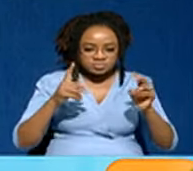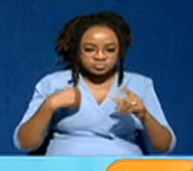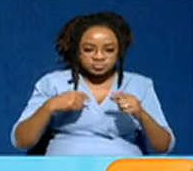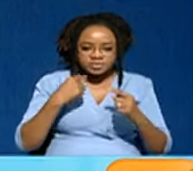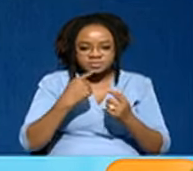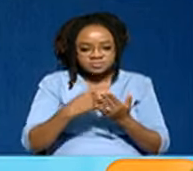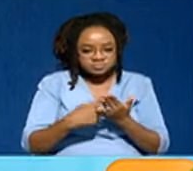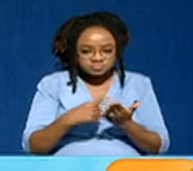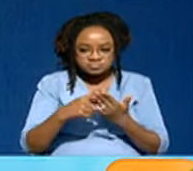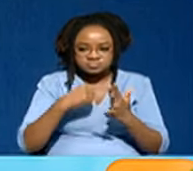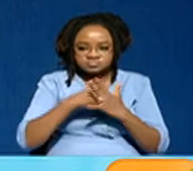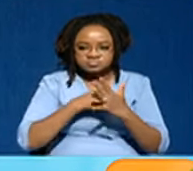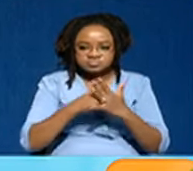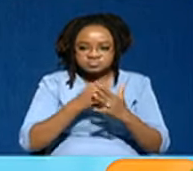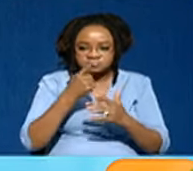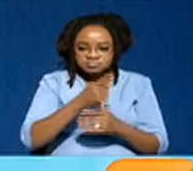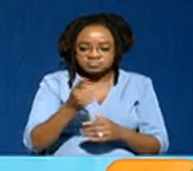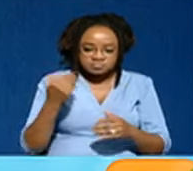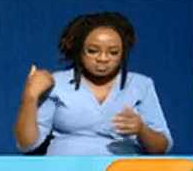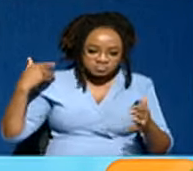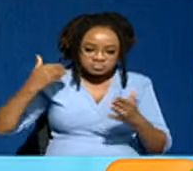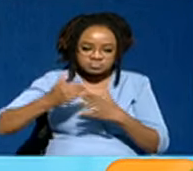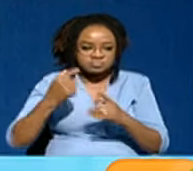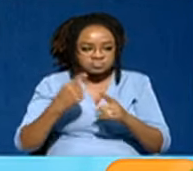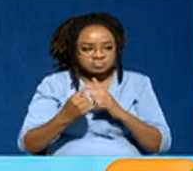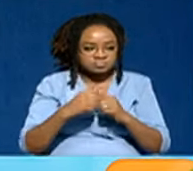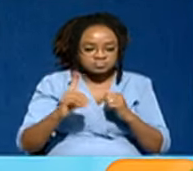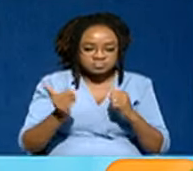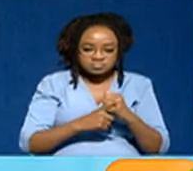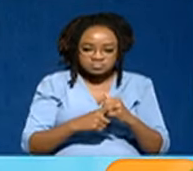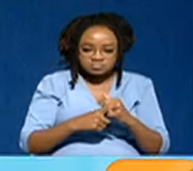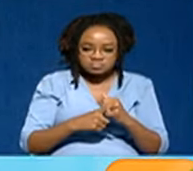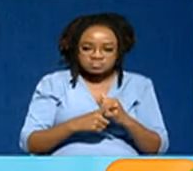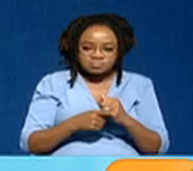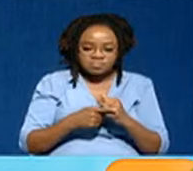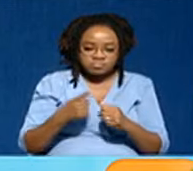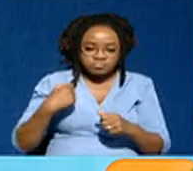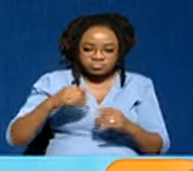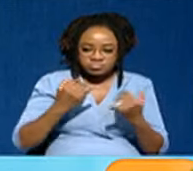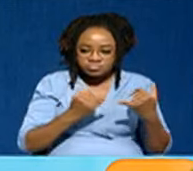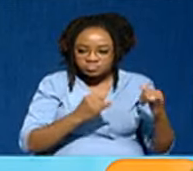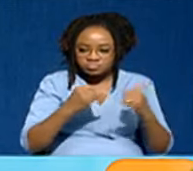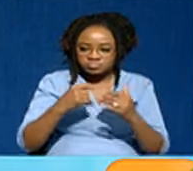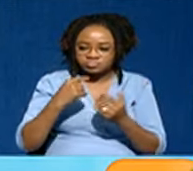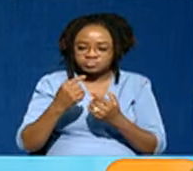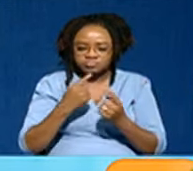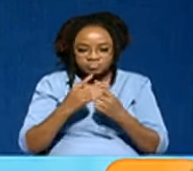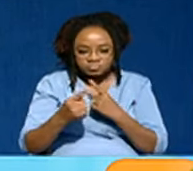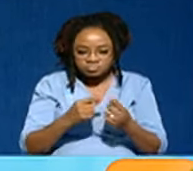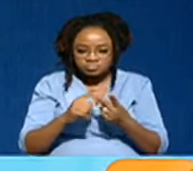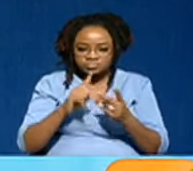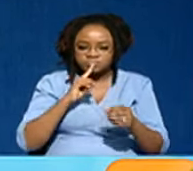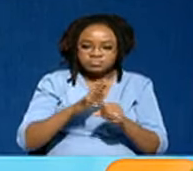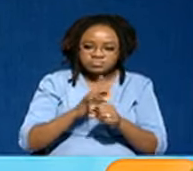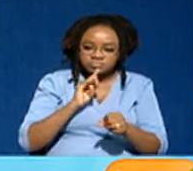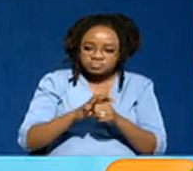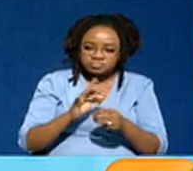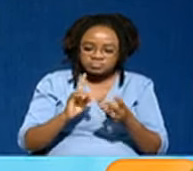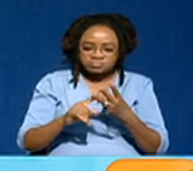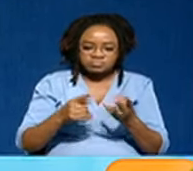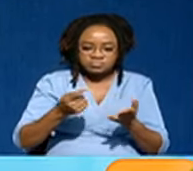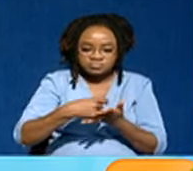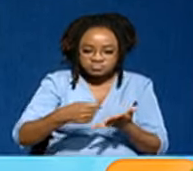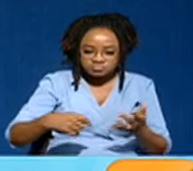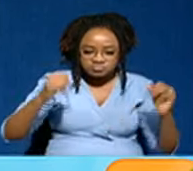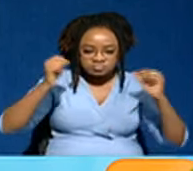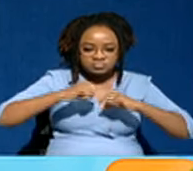for. I think for the last around 6 years, okay, we have tried diplomacy. We have been promised. We have signed